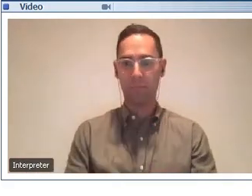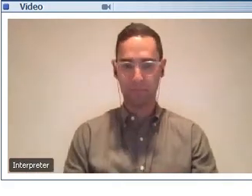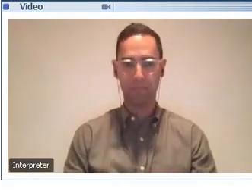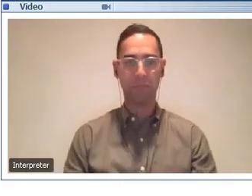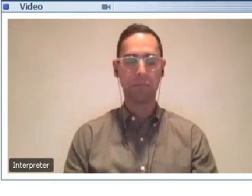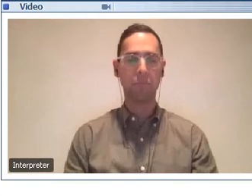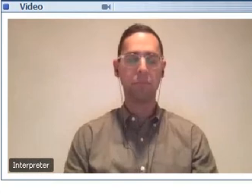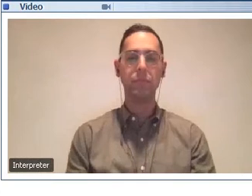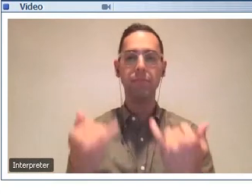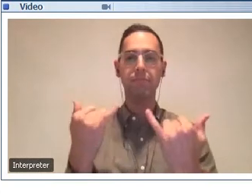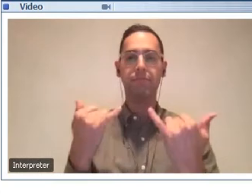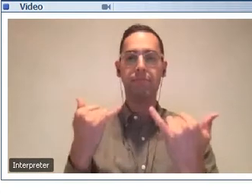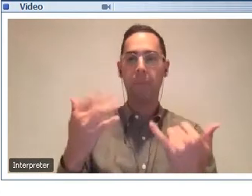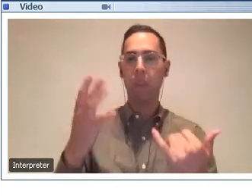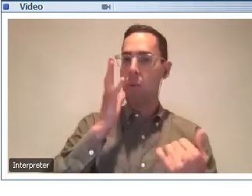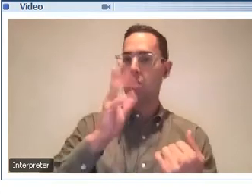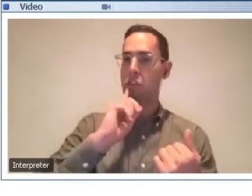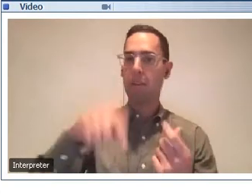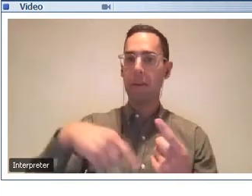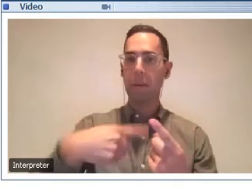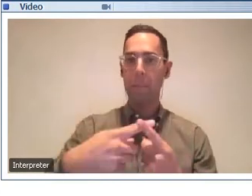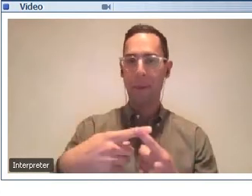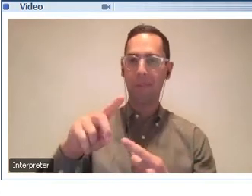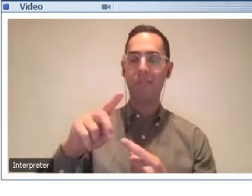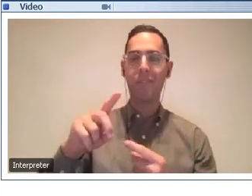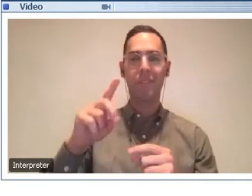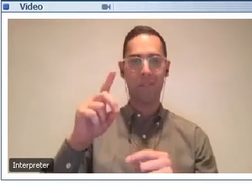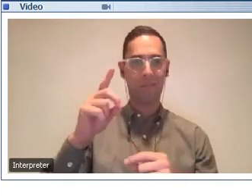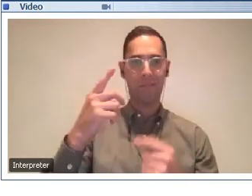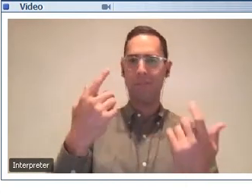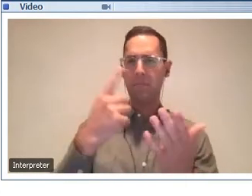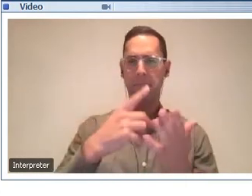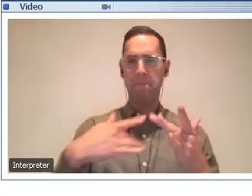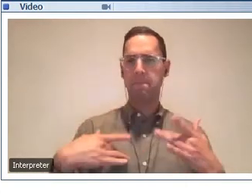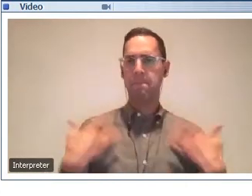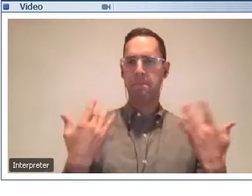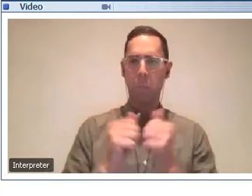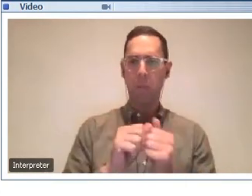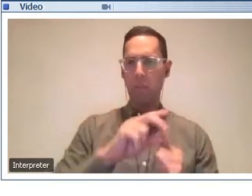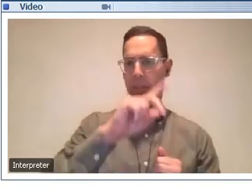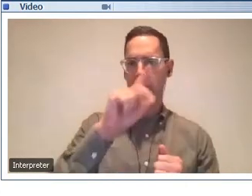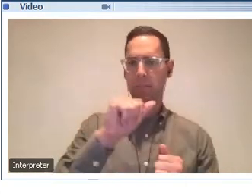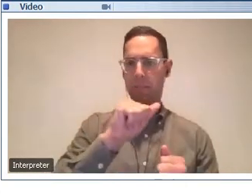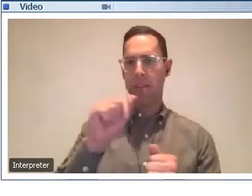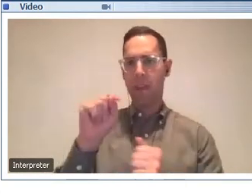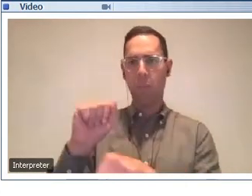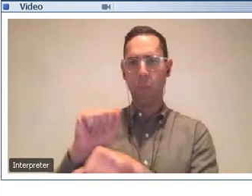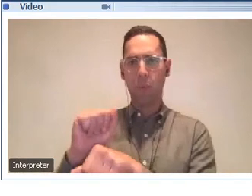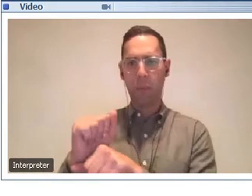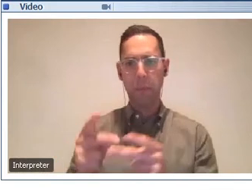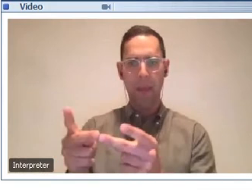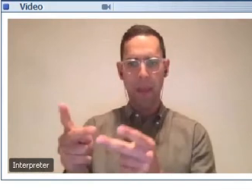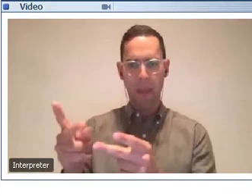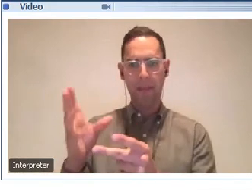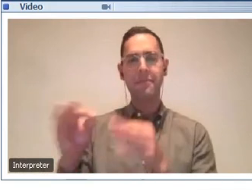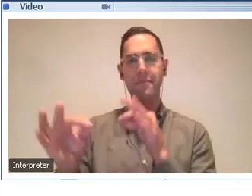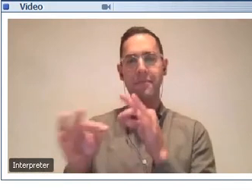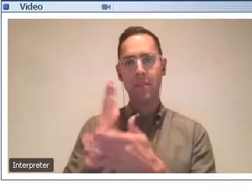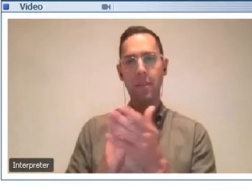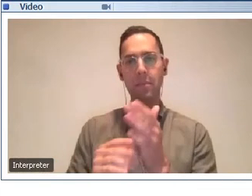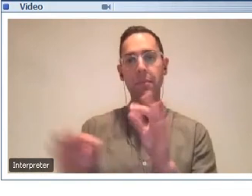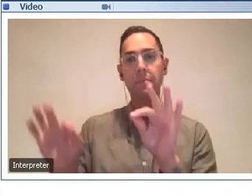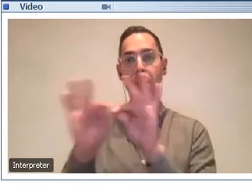of disability and work in the U.S., and then we'll also go over some key findings. And then I'll turn it over to TJ, who will discuss some important